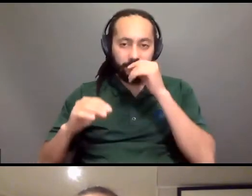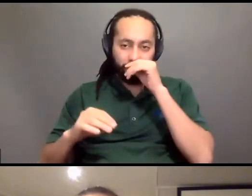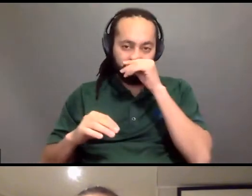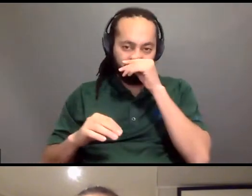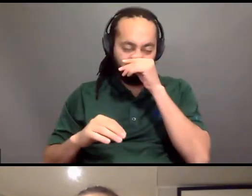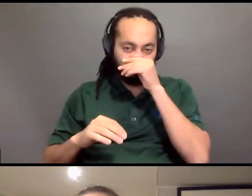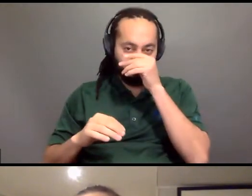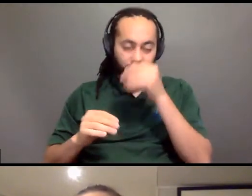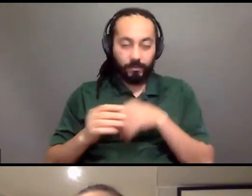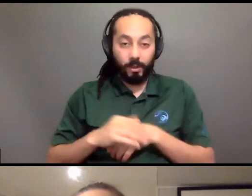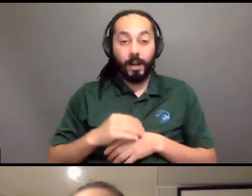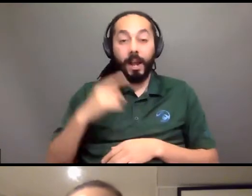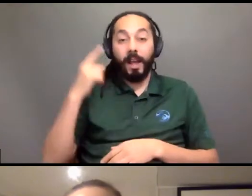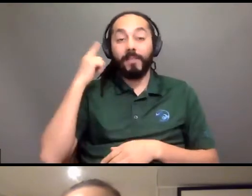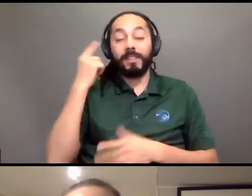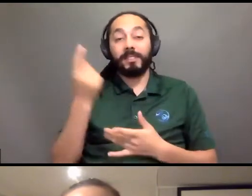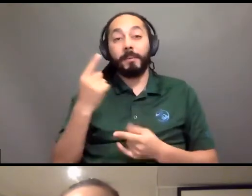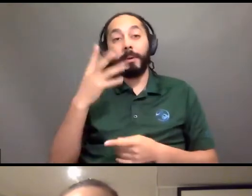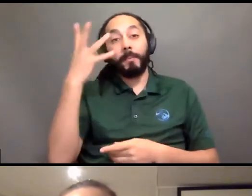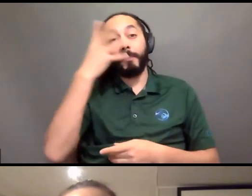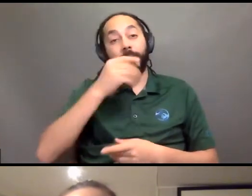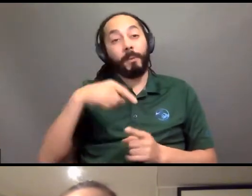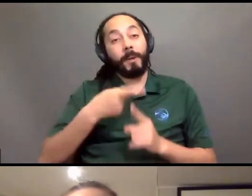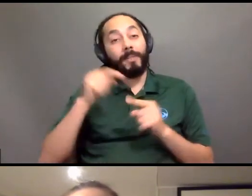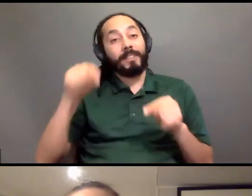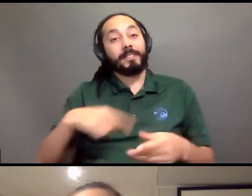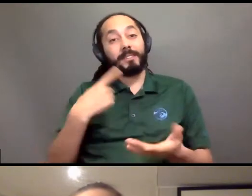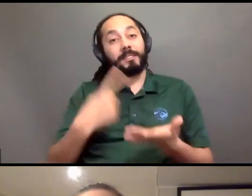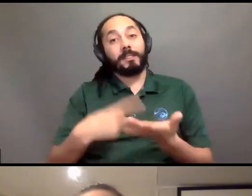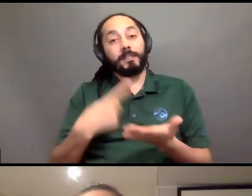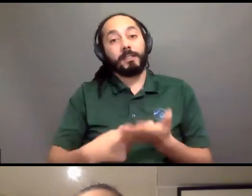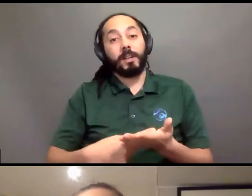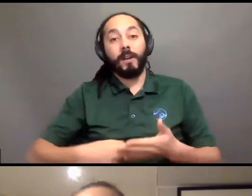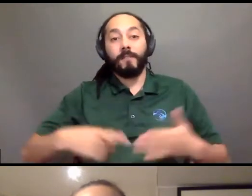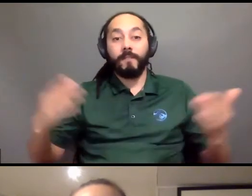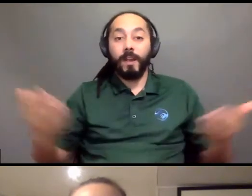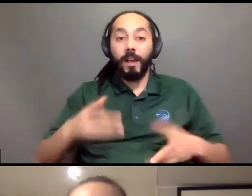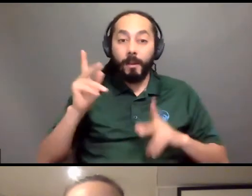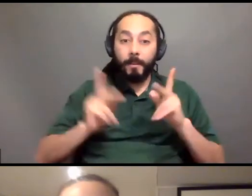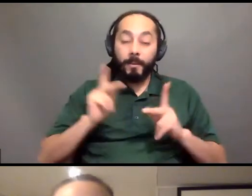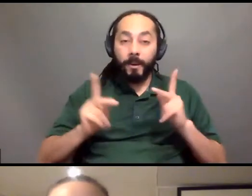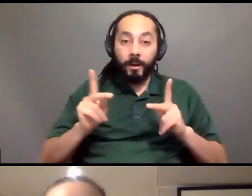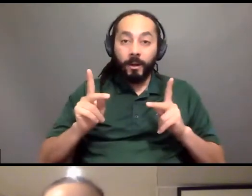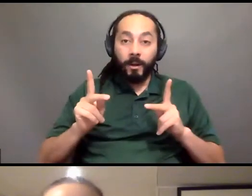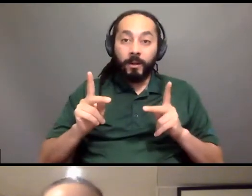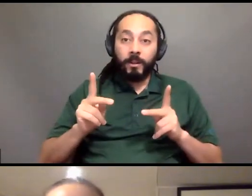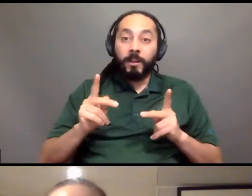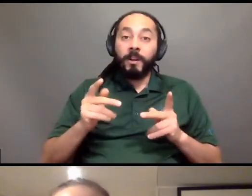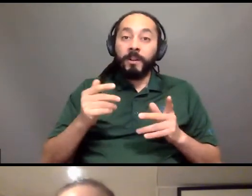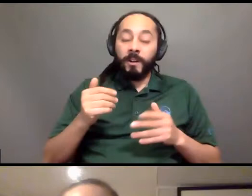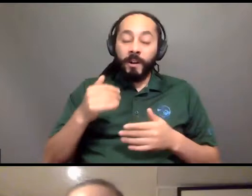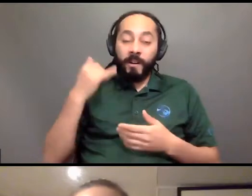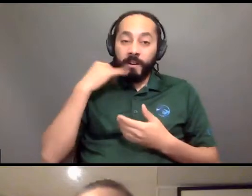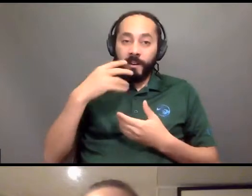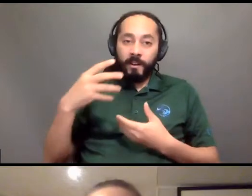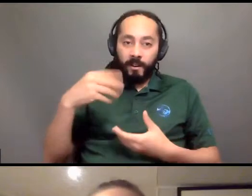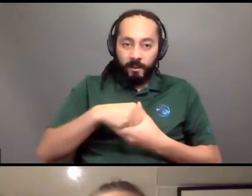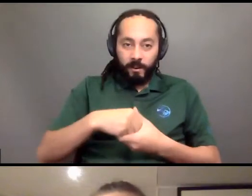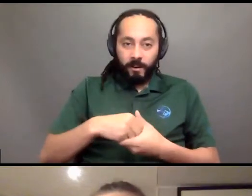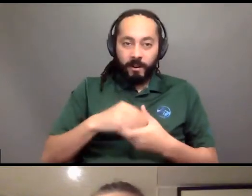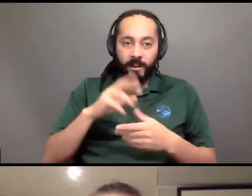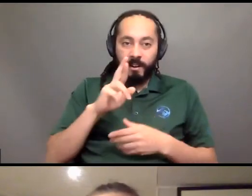of this conversation is to invite people who are participating in Ryerson's Social